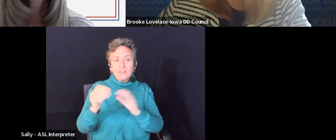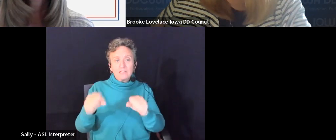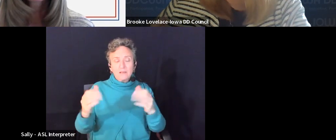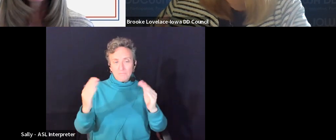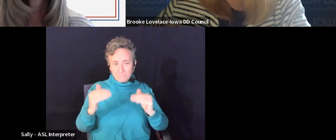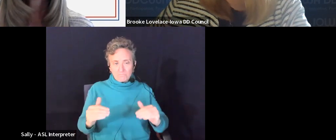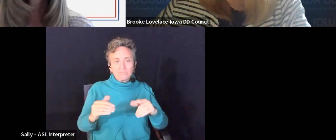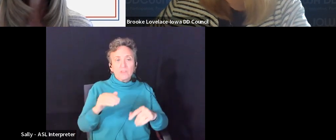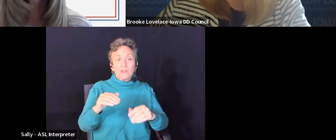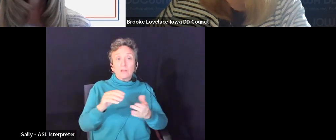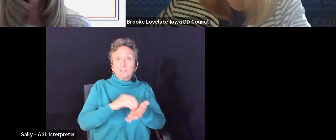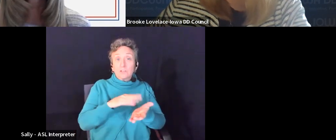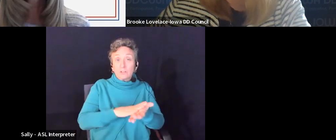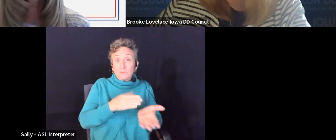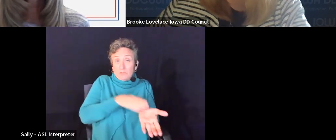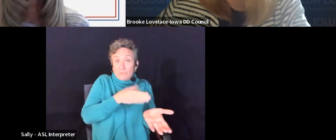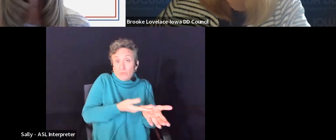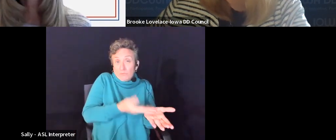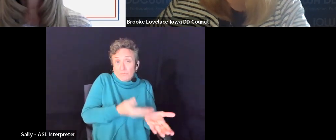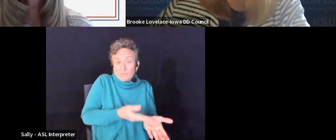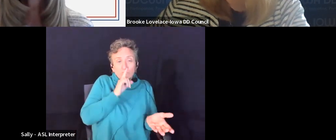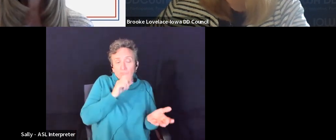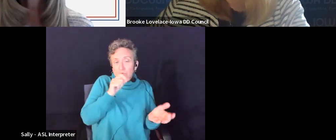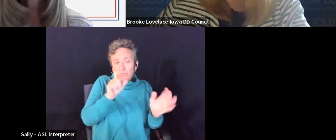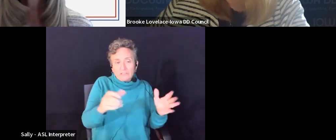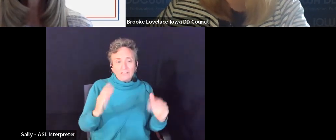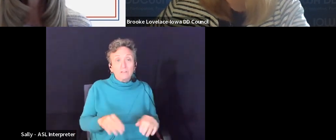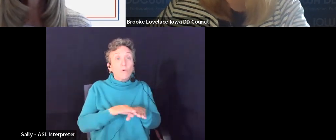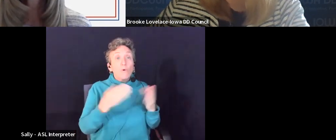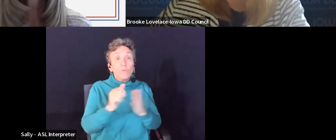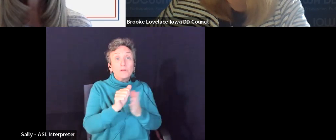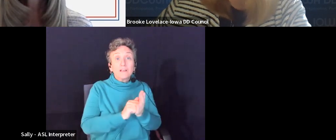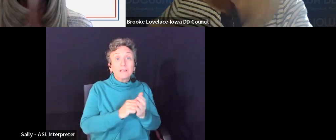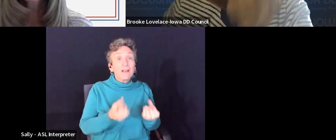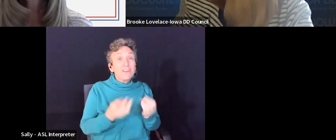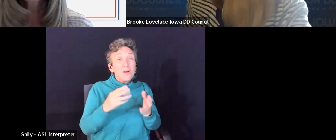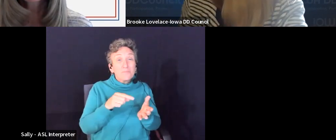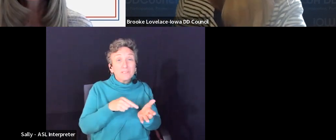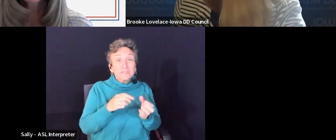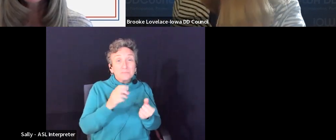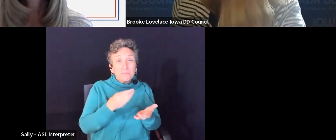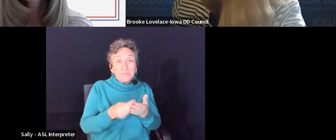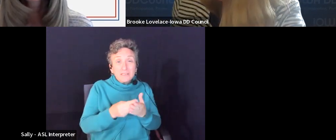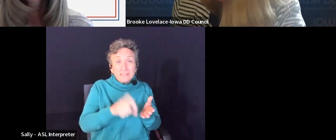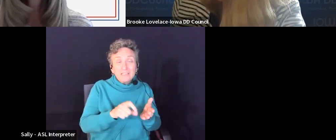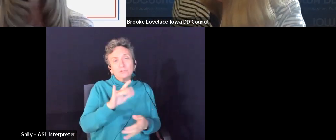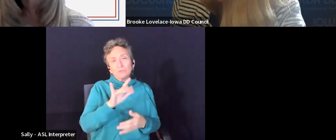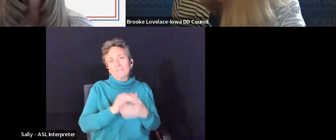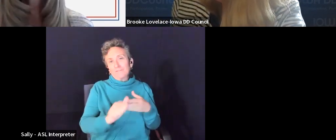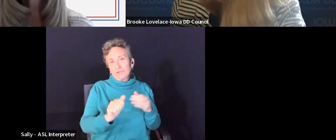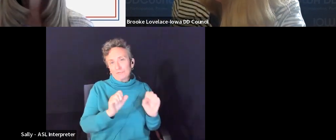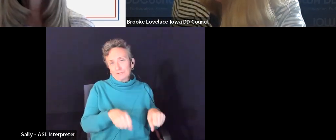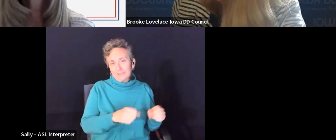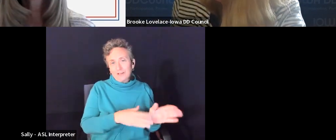account. You can open an account with as little as $25. I know you've heard me say that multiple times. You might hear it again. You